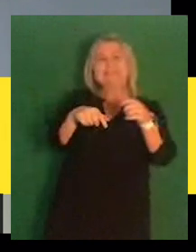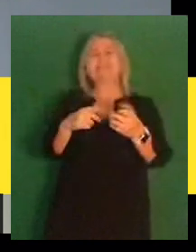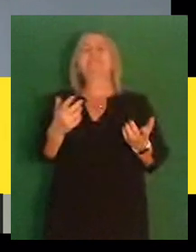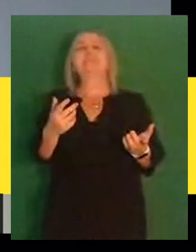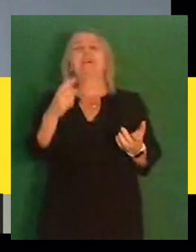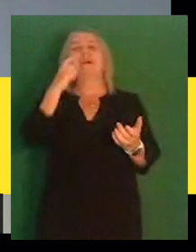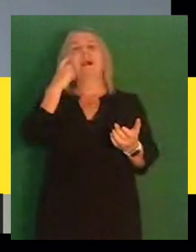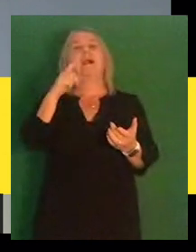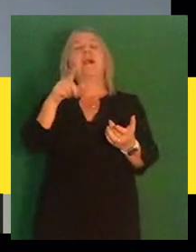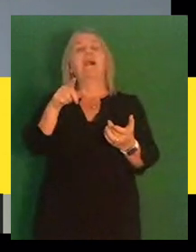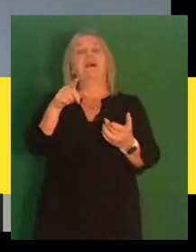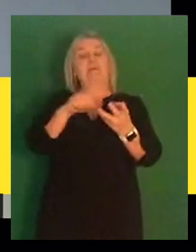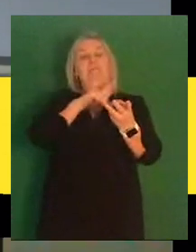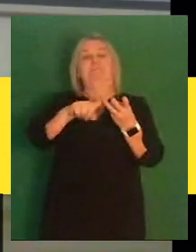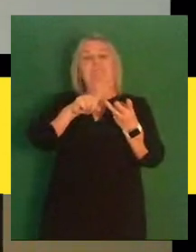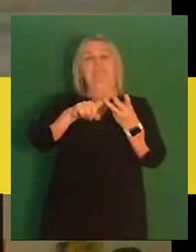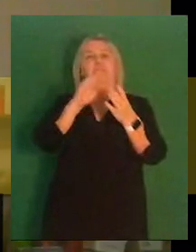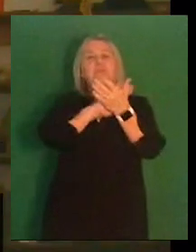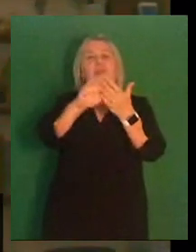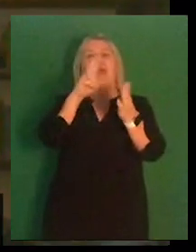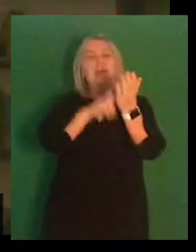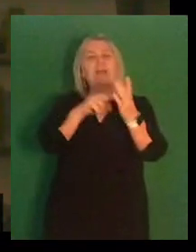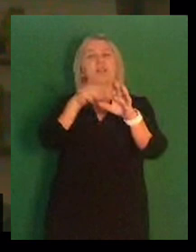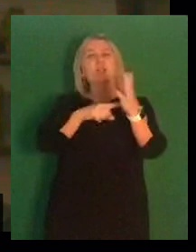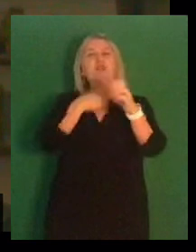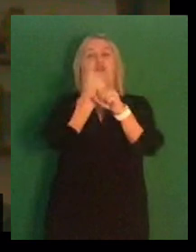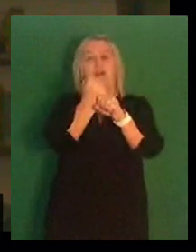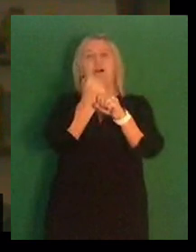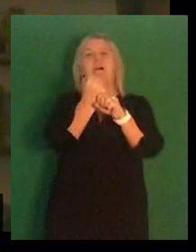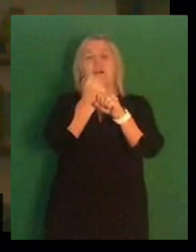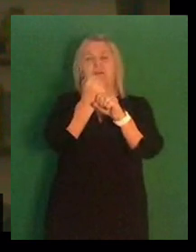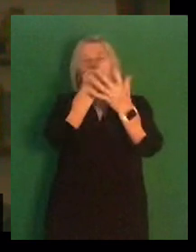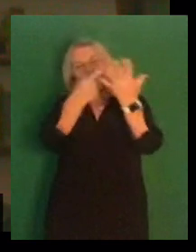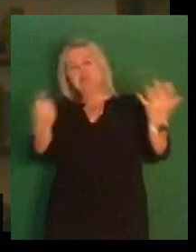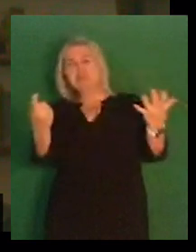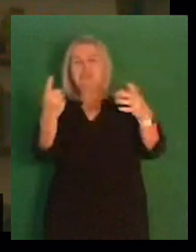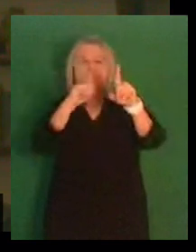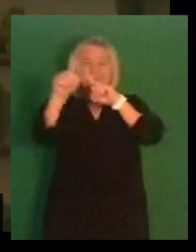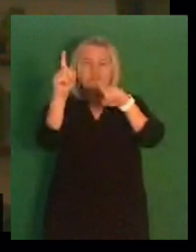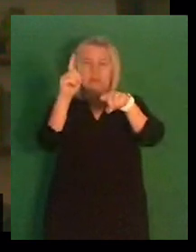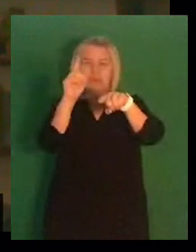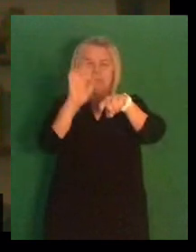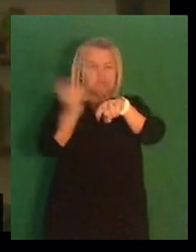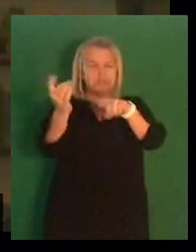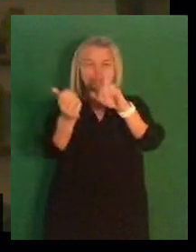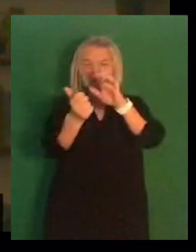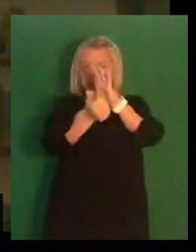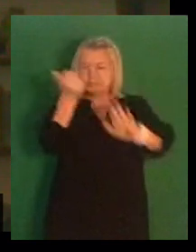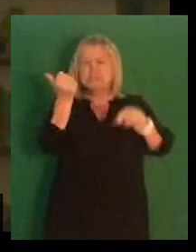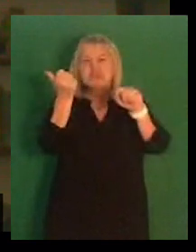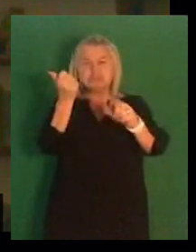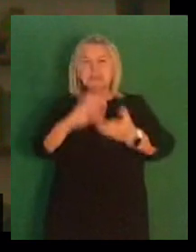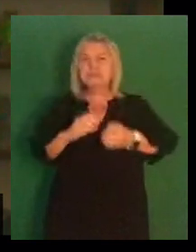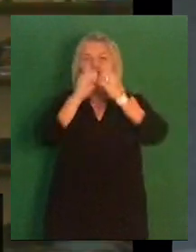We also have Helen Young, who's an inter and transdisciplinary artist who combines design, performance, conceptual art